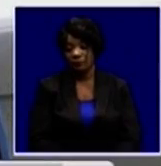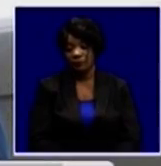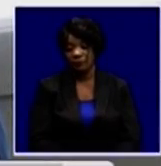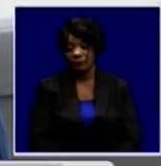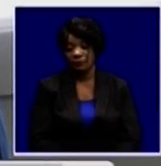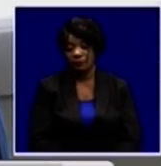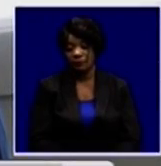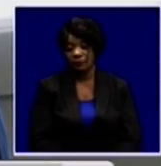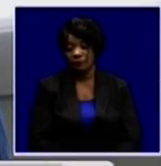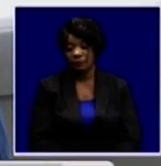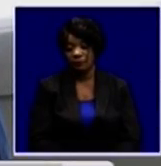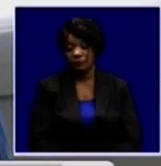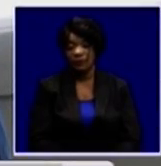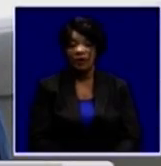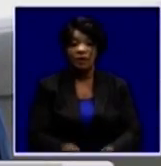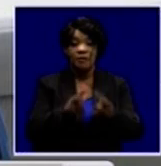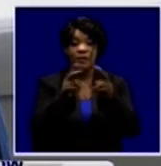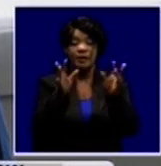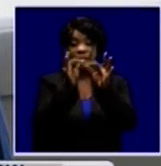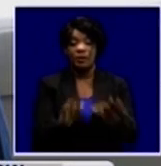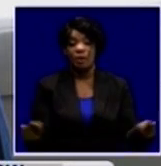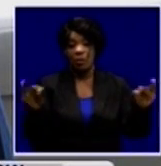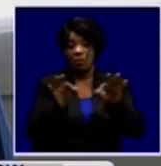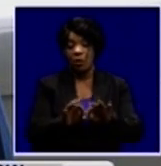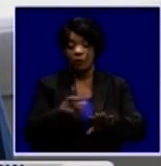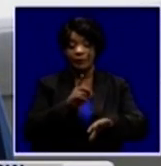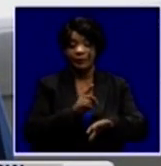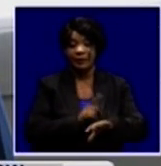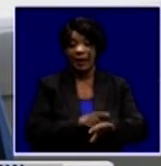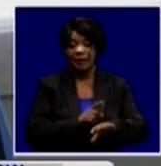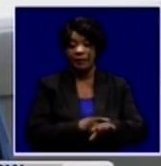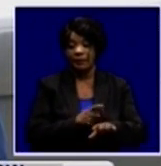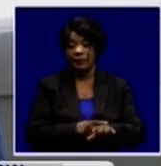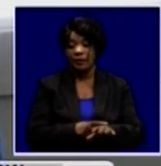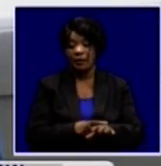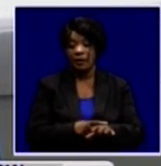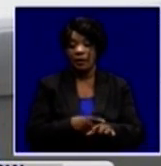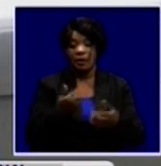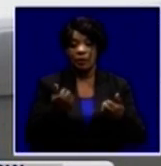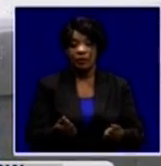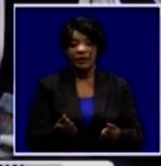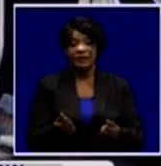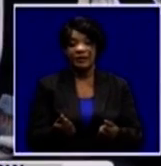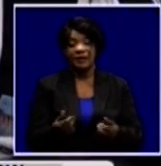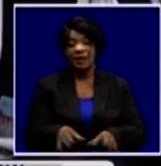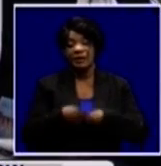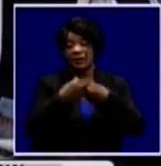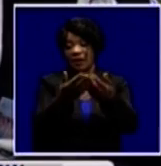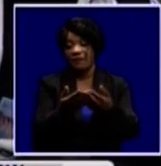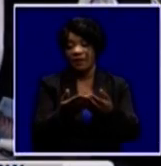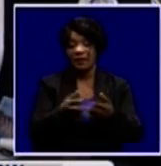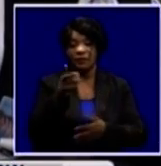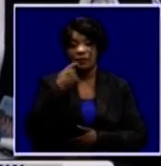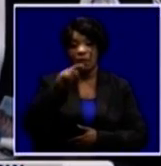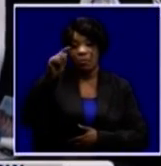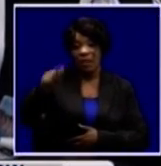Coming forward to this special occasion, which underscores the steps my command is